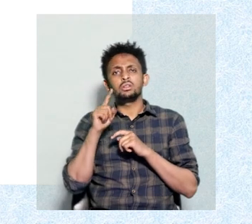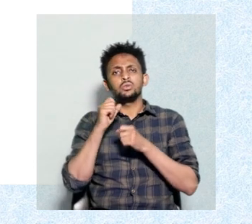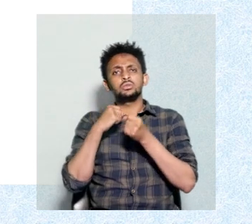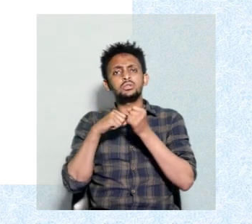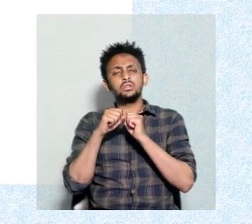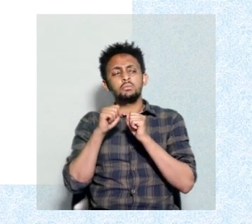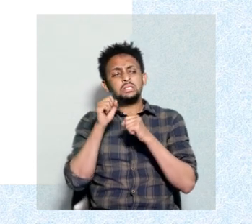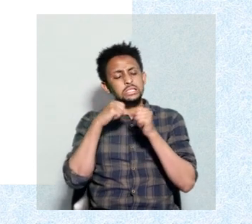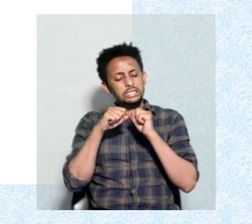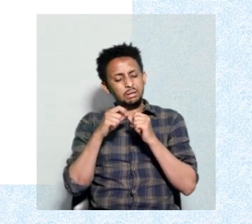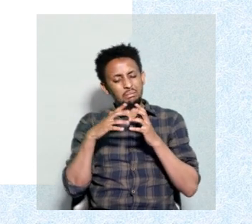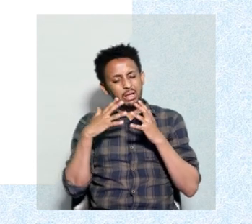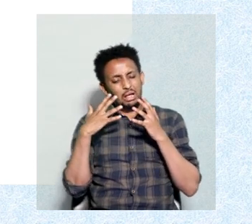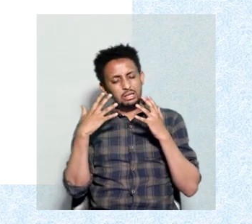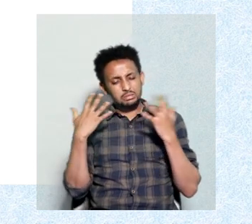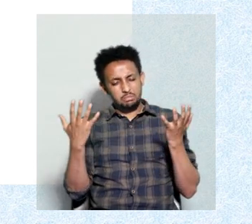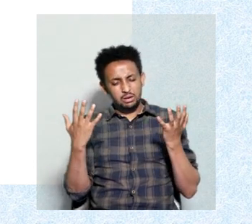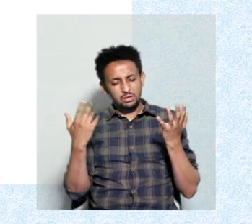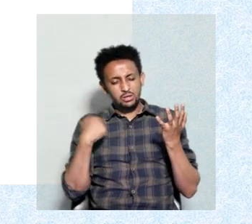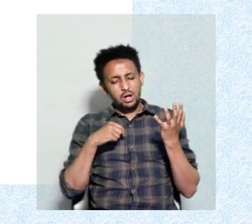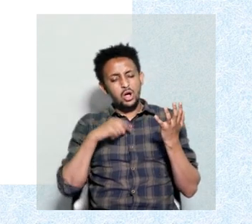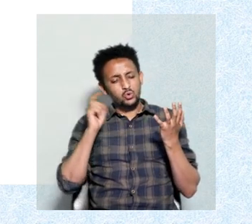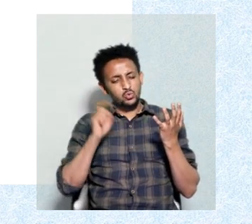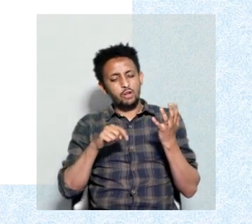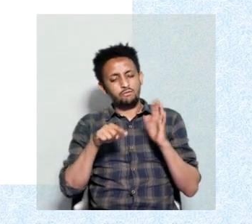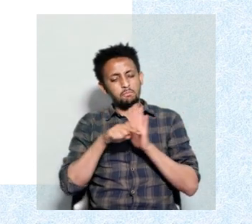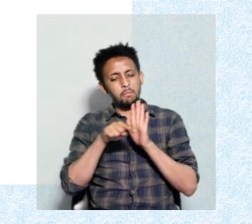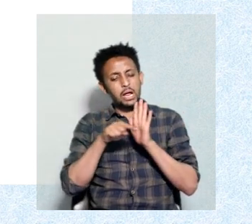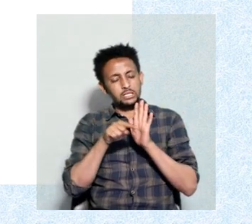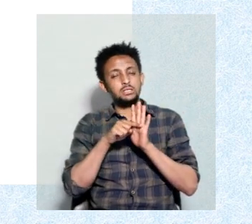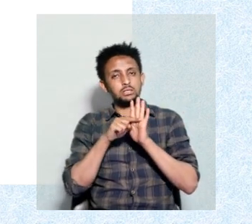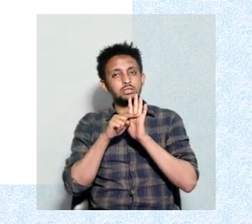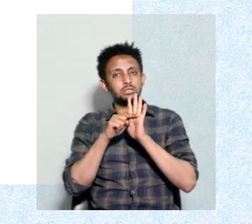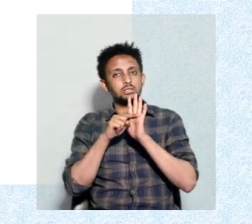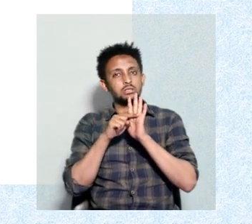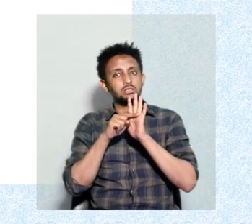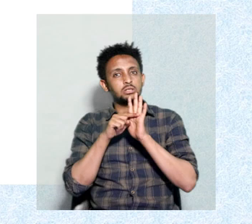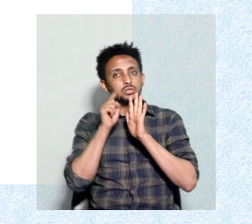system. The system is expanding, so I should have to use the minus sign.